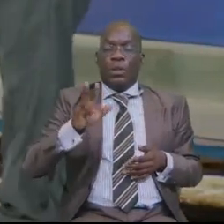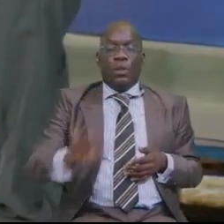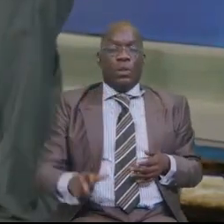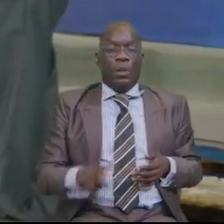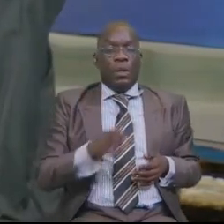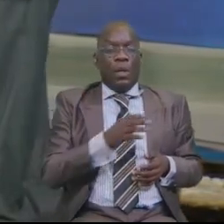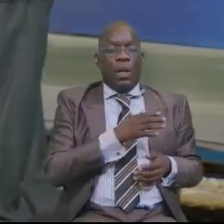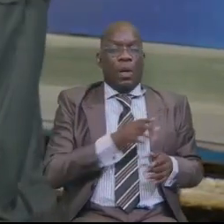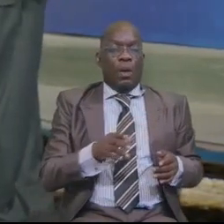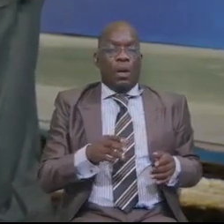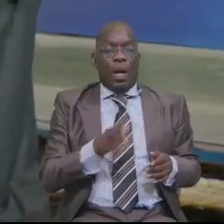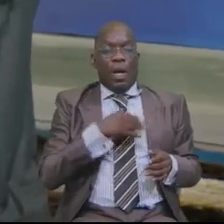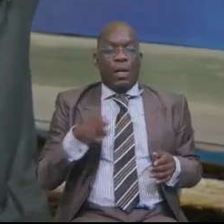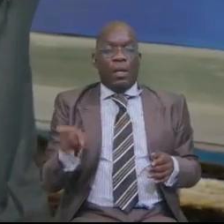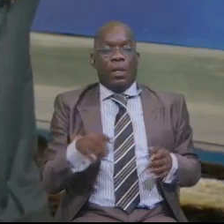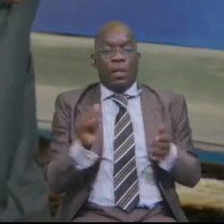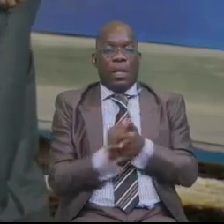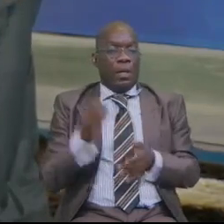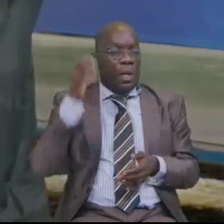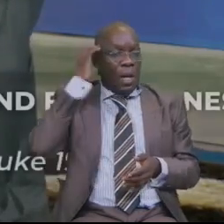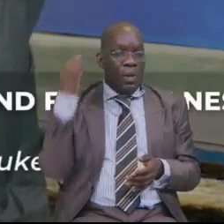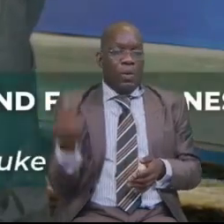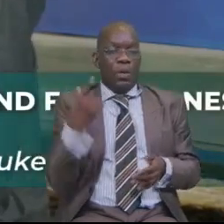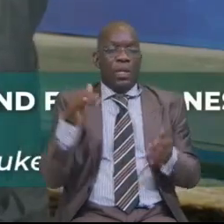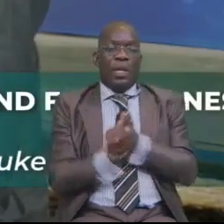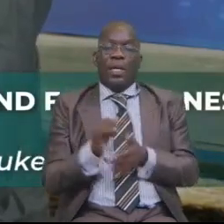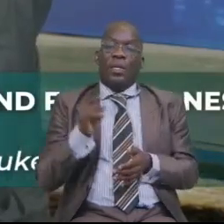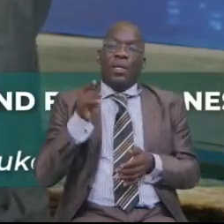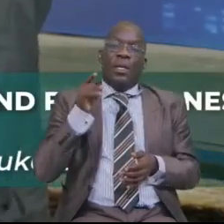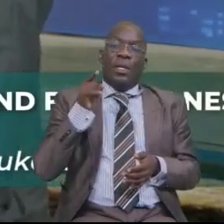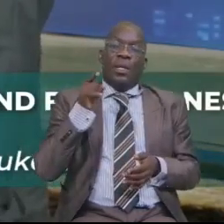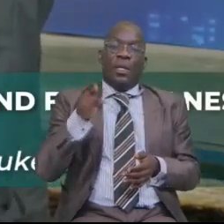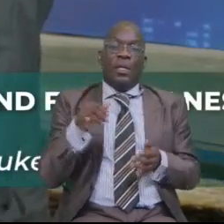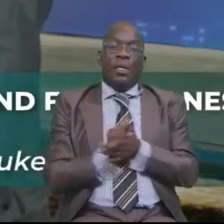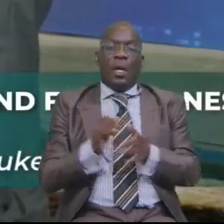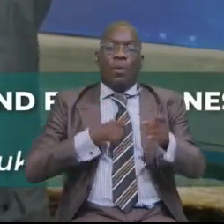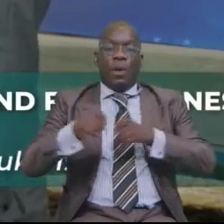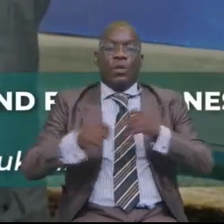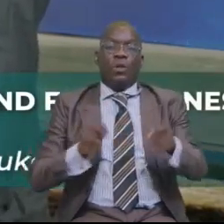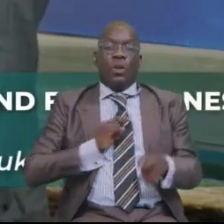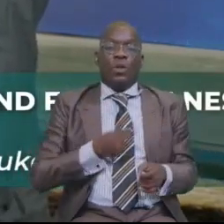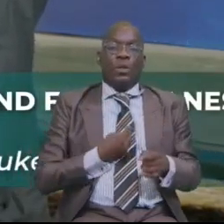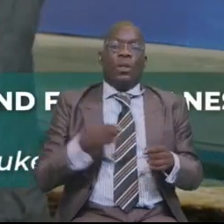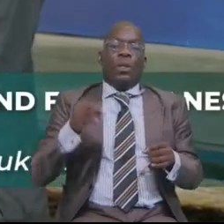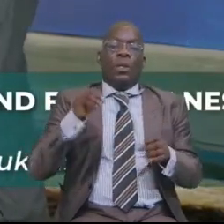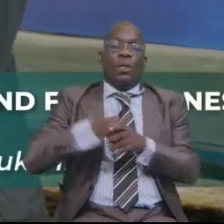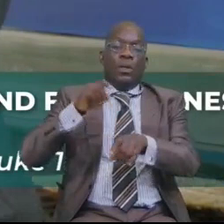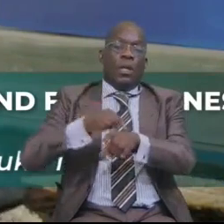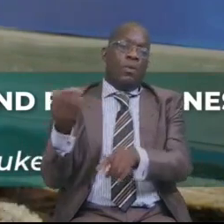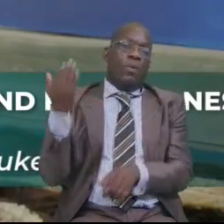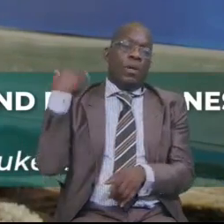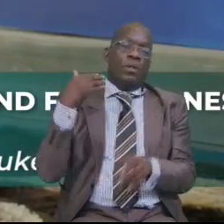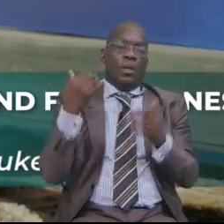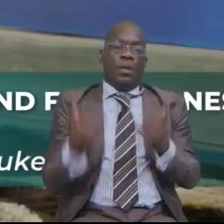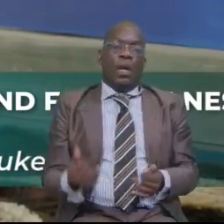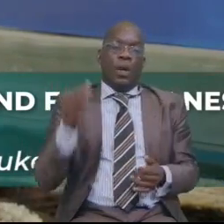heard only that he which persecuted us in times past now